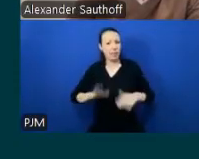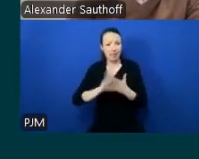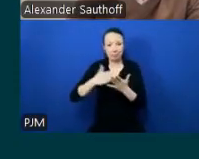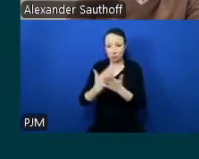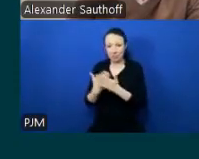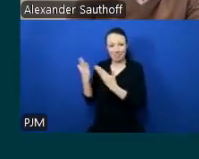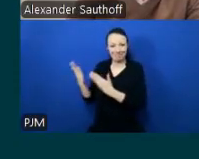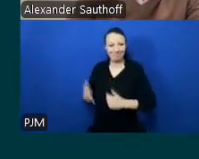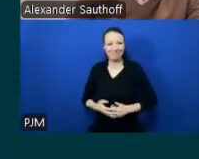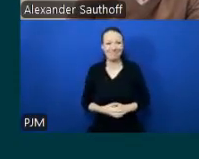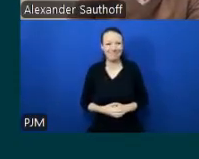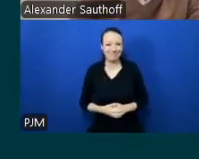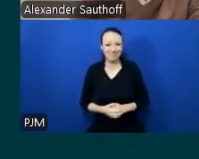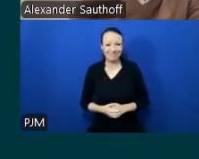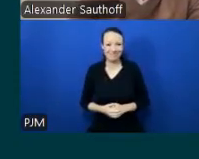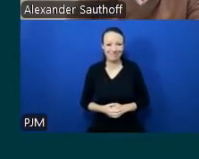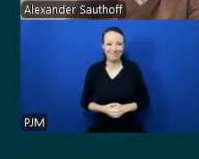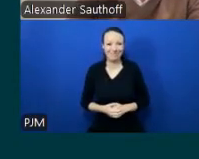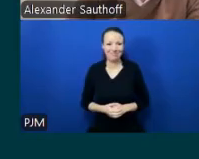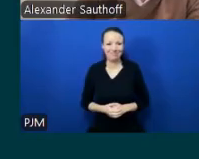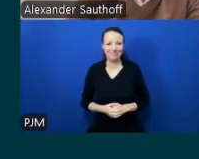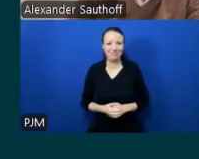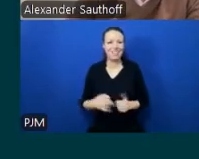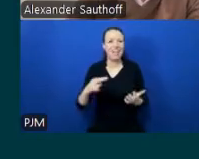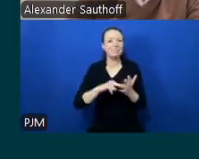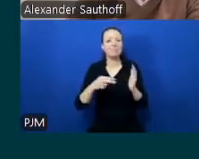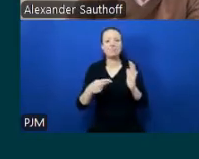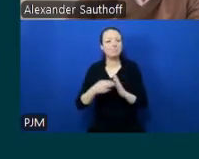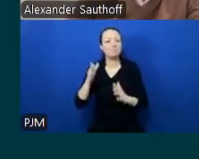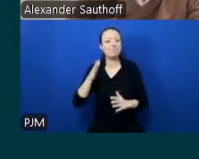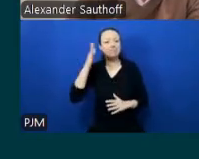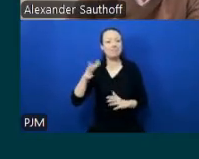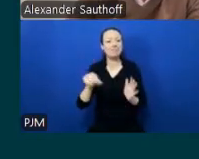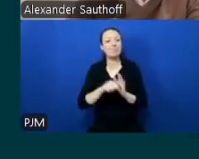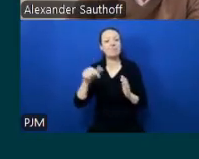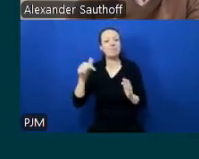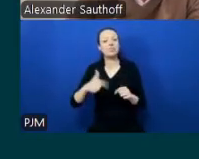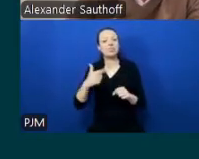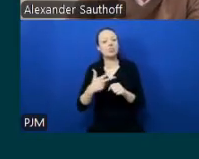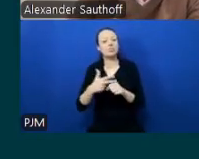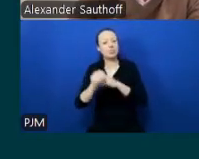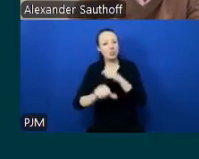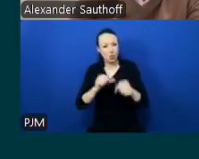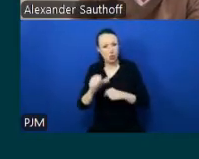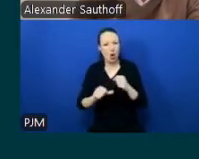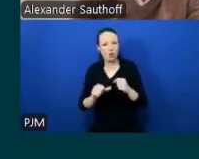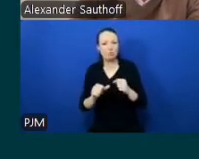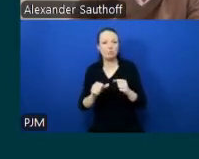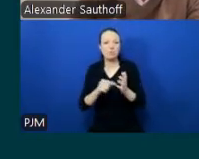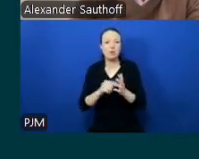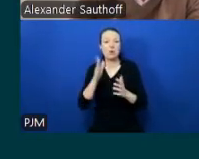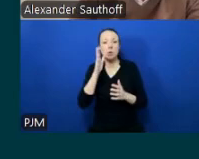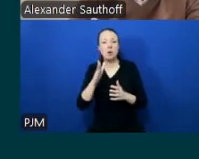Biodiversity Strategy 2030 calls upon cities with over 20,000 inhabitants to